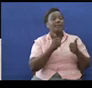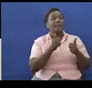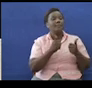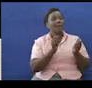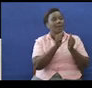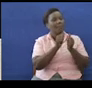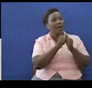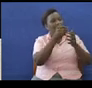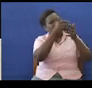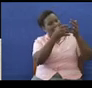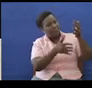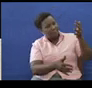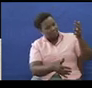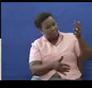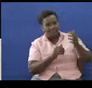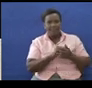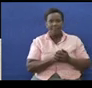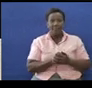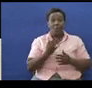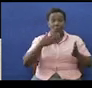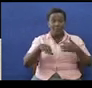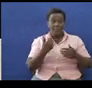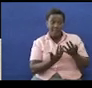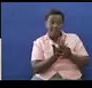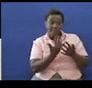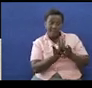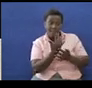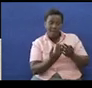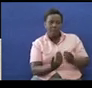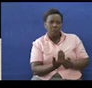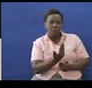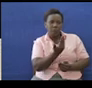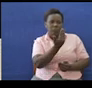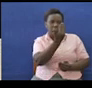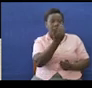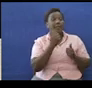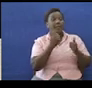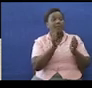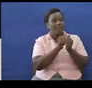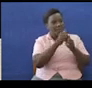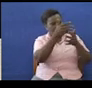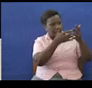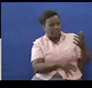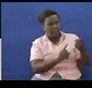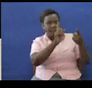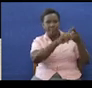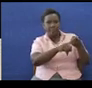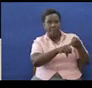vegetation growth depends on various factors. In order for vegetation to grow,